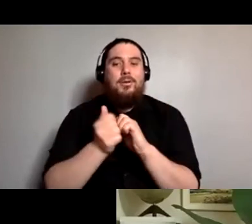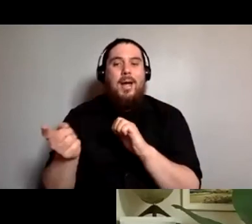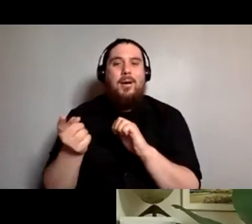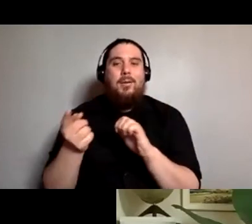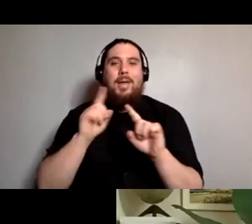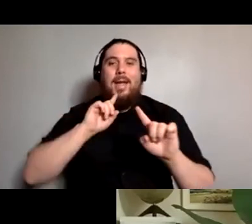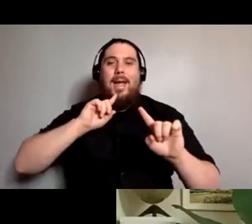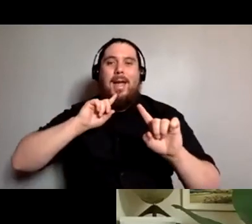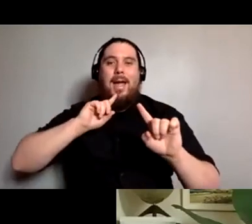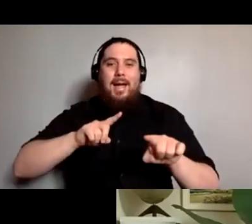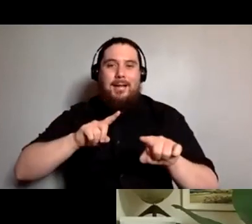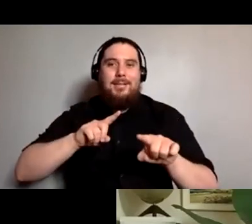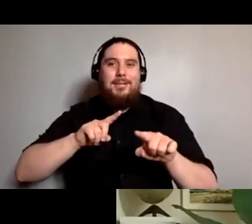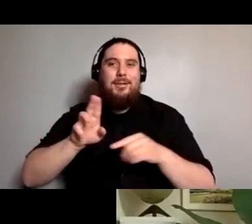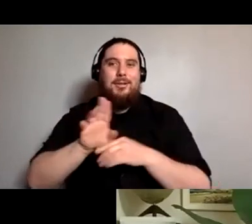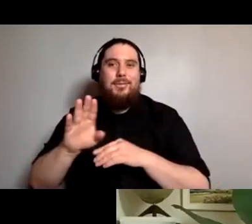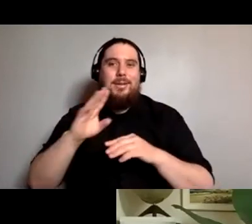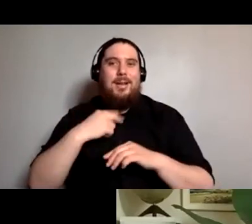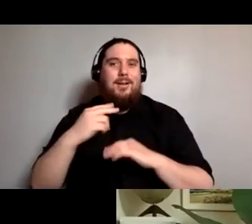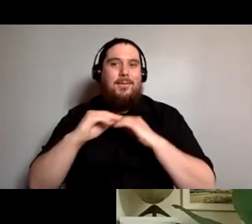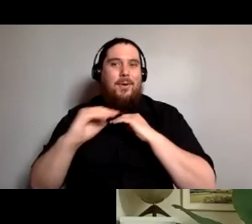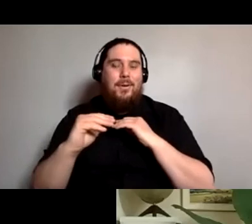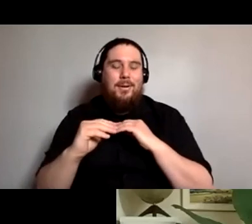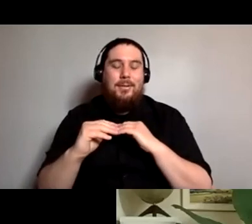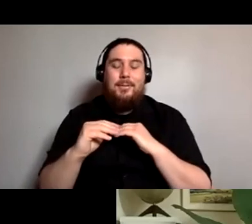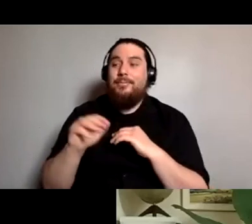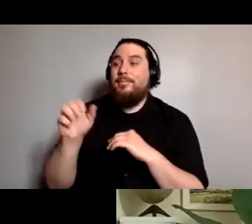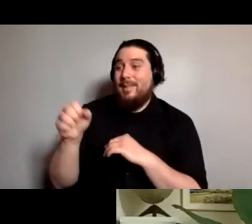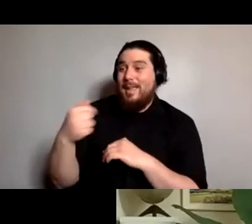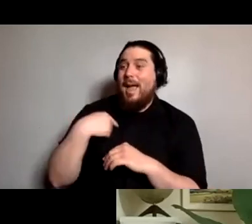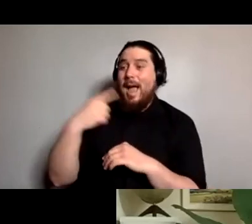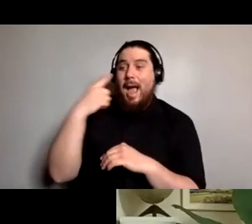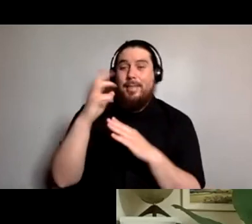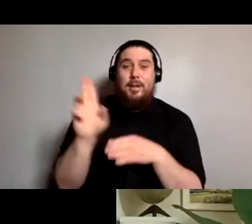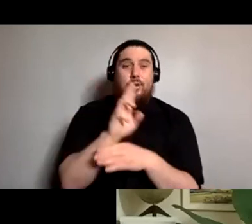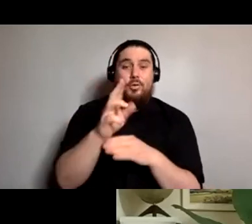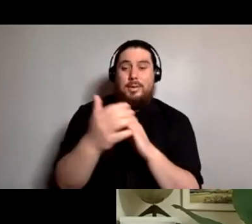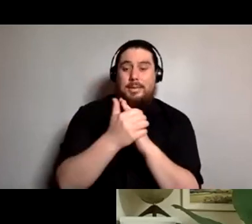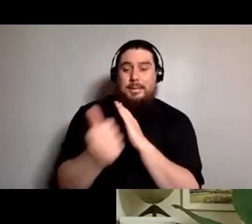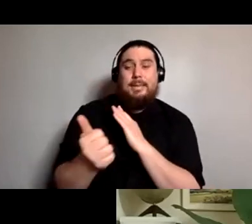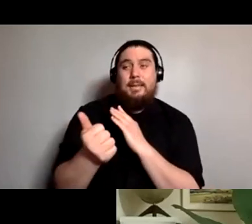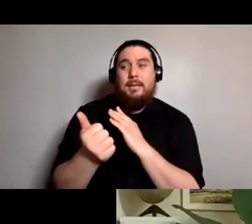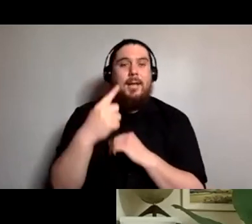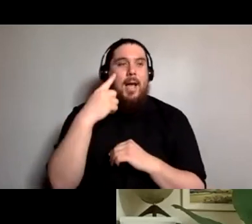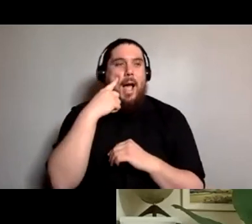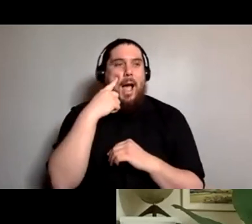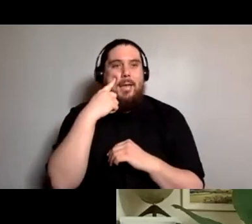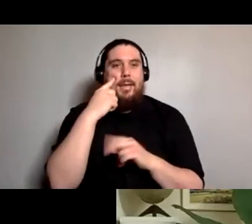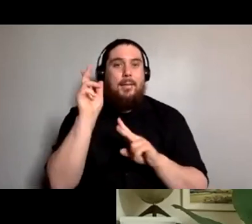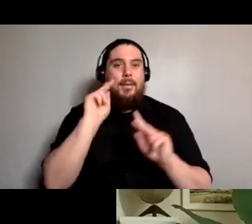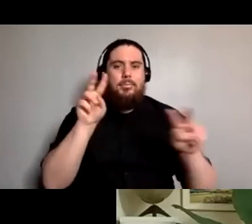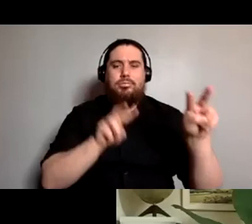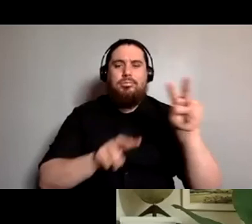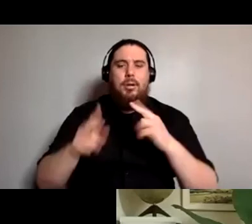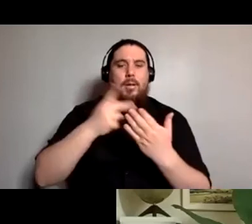answers. Yeah, using skills is really, I think, where even funders are looking at when they look at programs